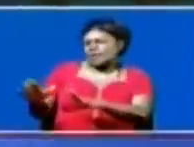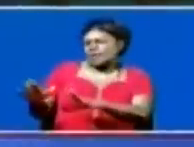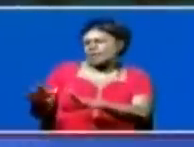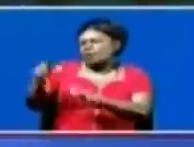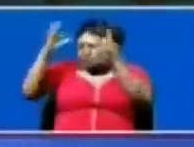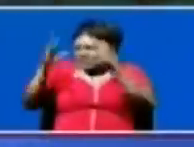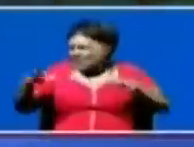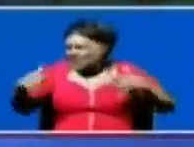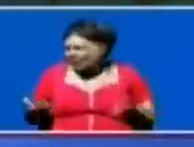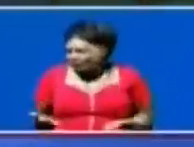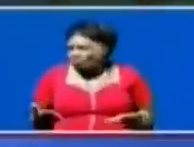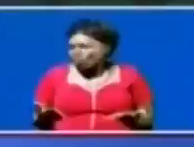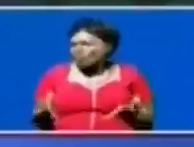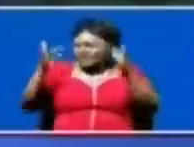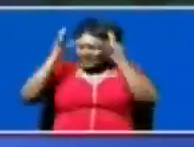rule on?